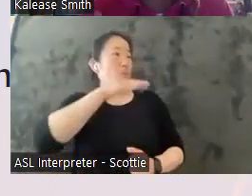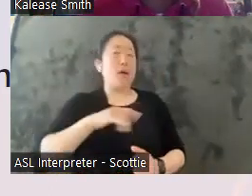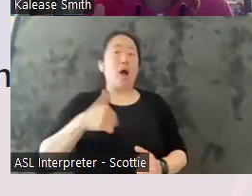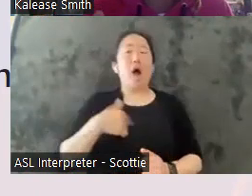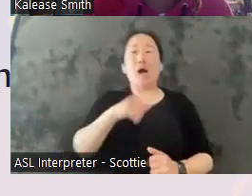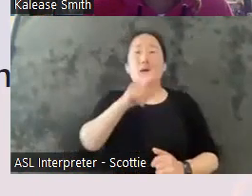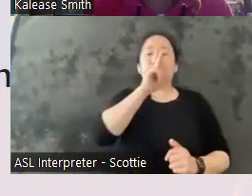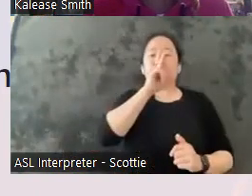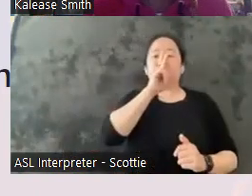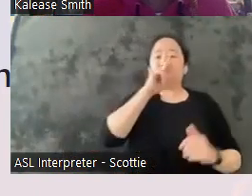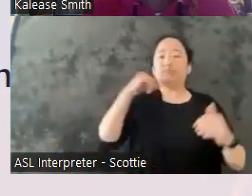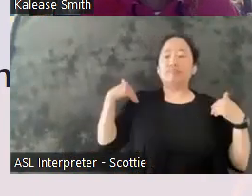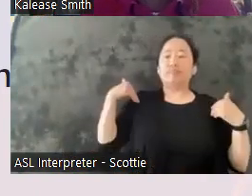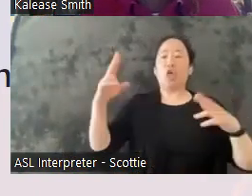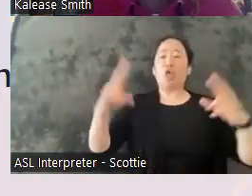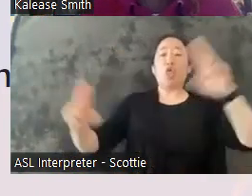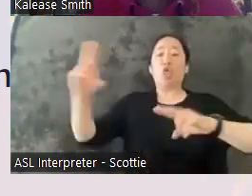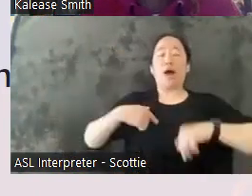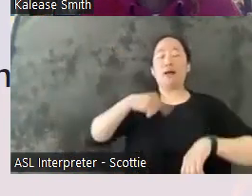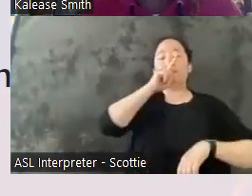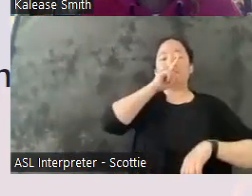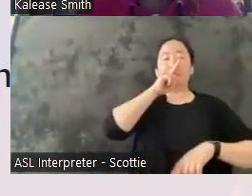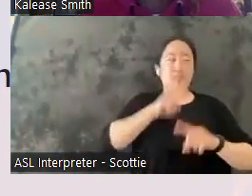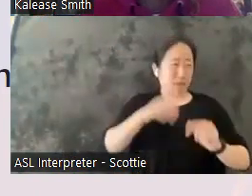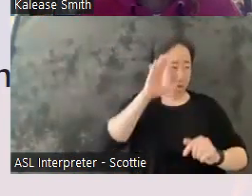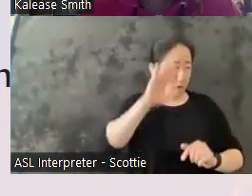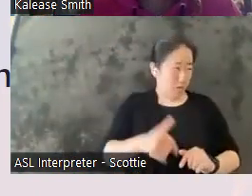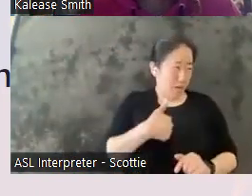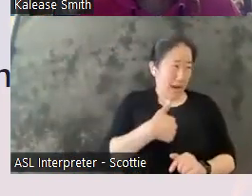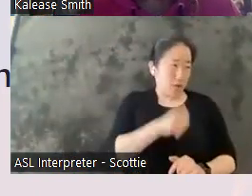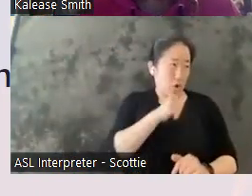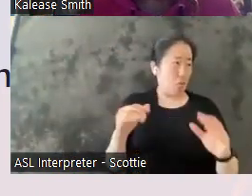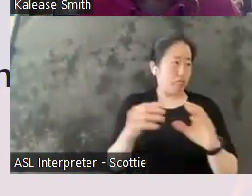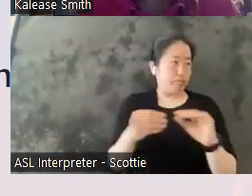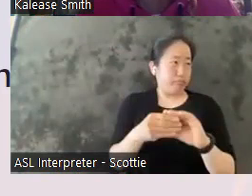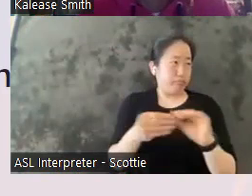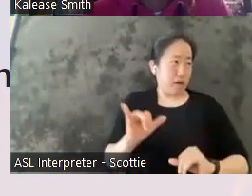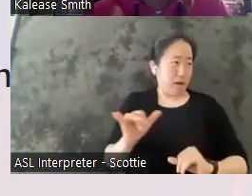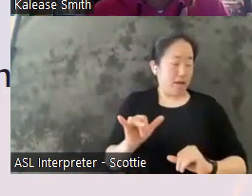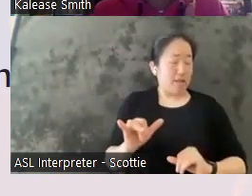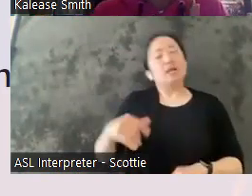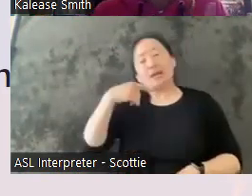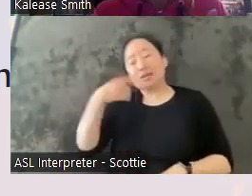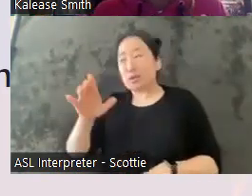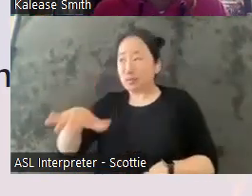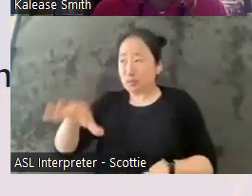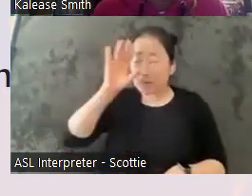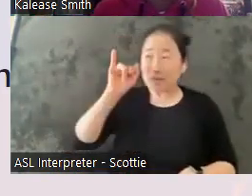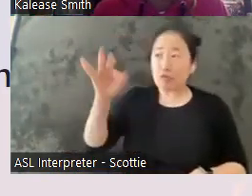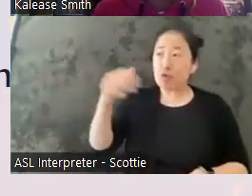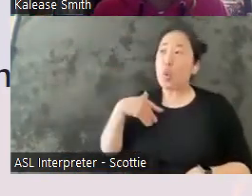don't see anything either. I said, well, if you don't speak up, then you're saying it's okay and you're agreeing. And so just having those